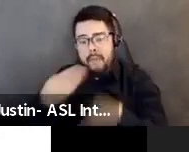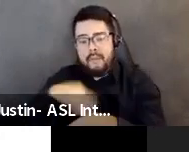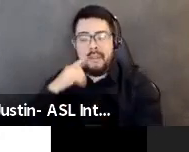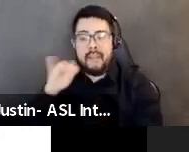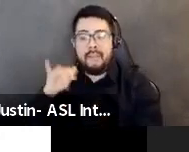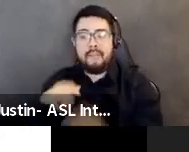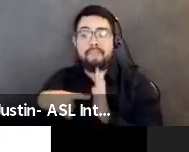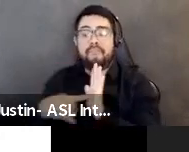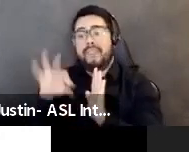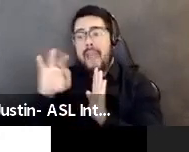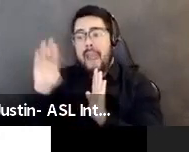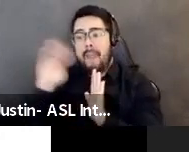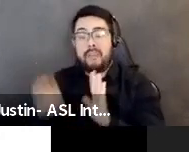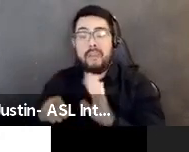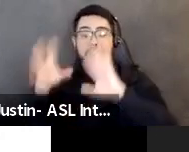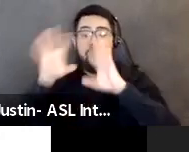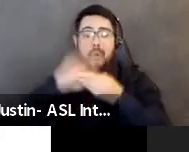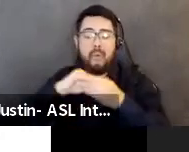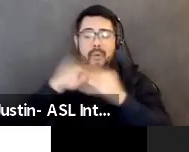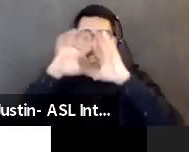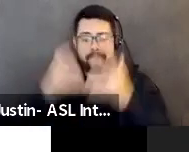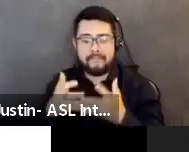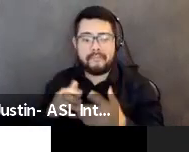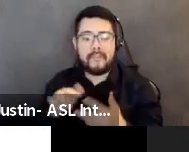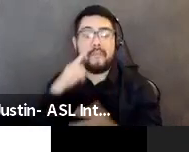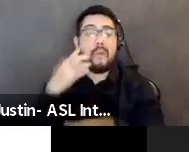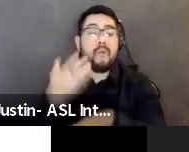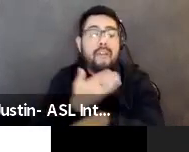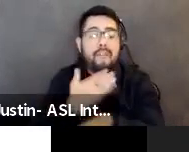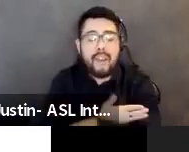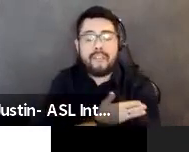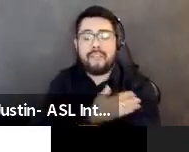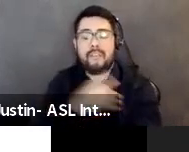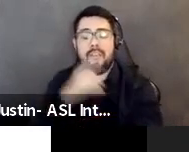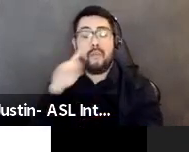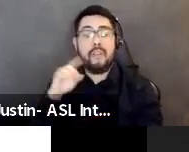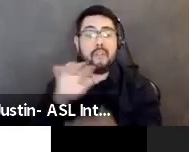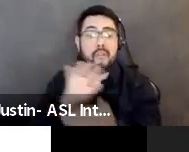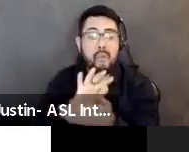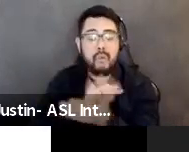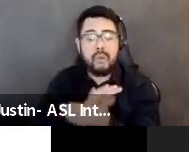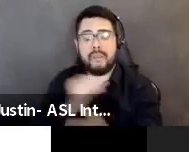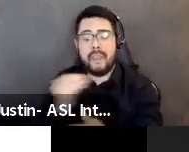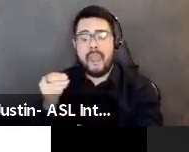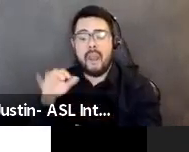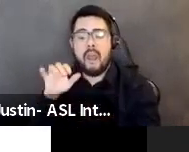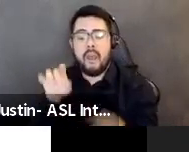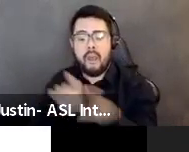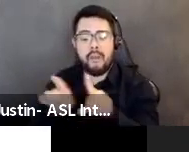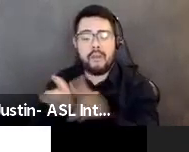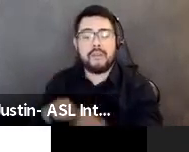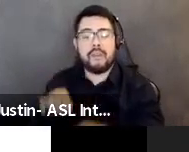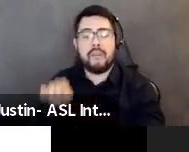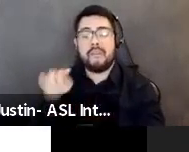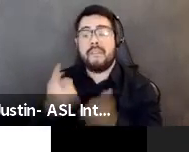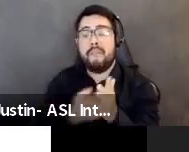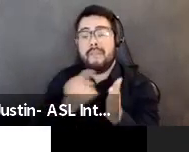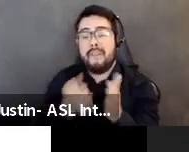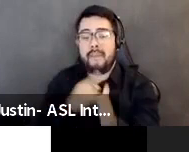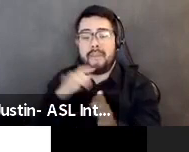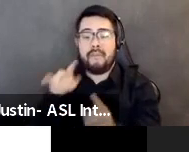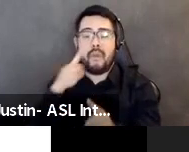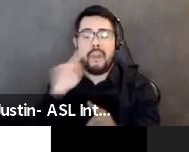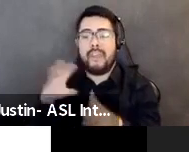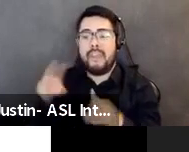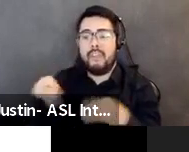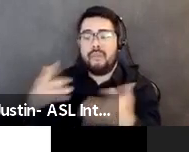the overall this pays for renovation and expansions of existing schools and 85 percent of the funds here are generated through the issuance of